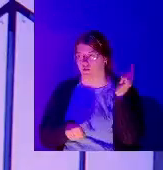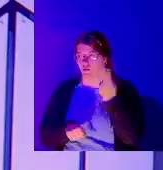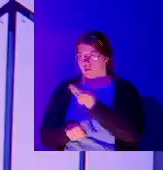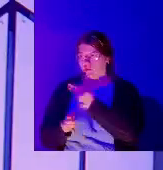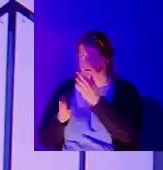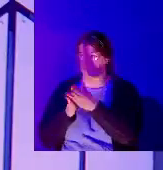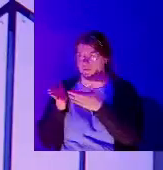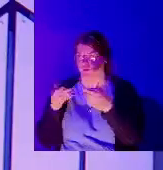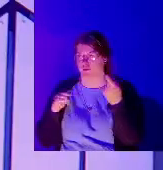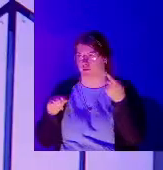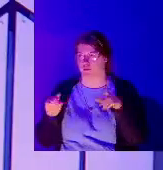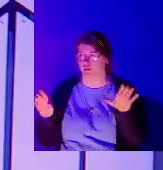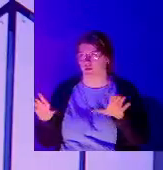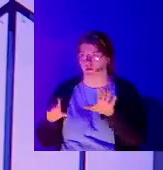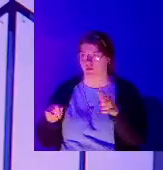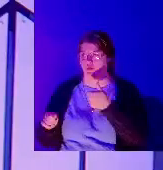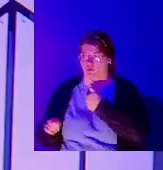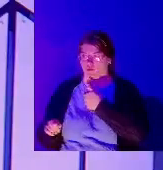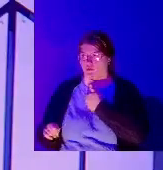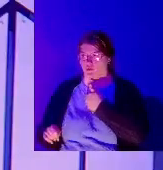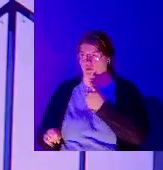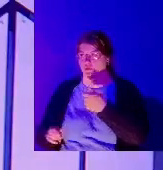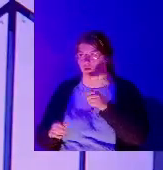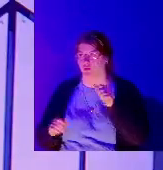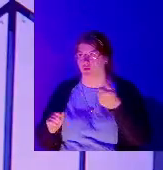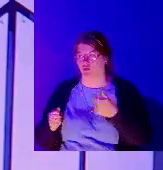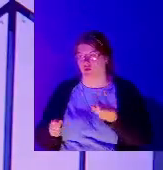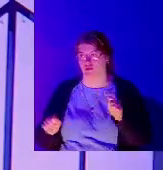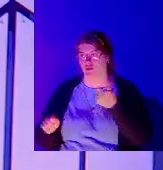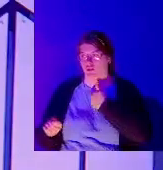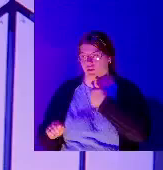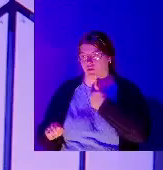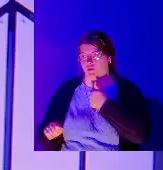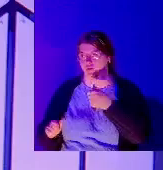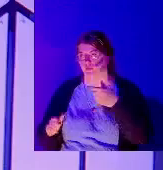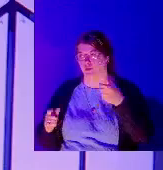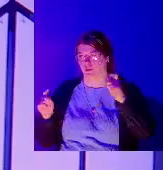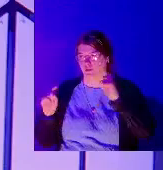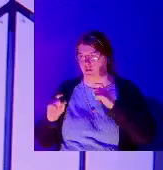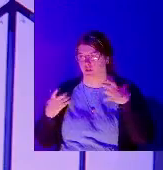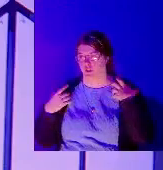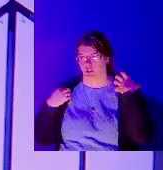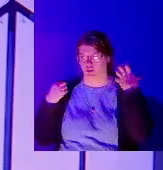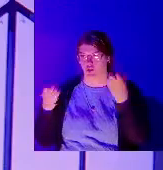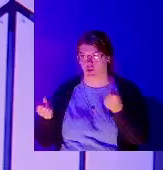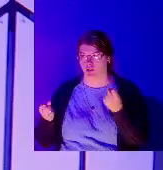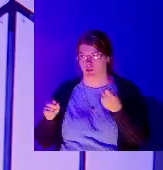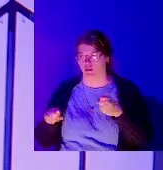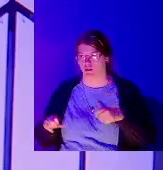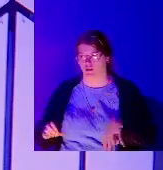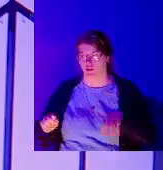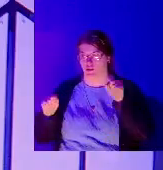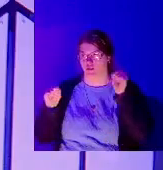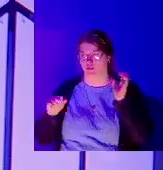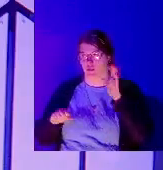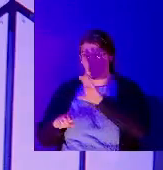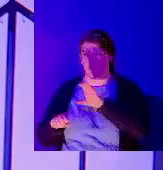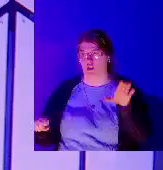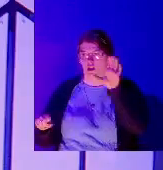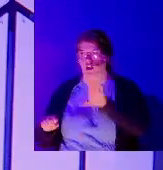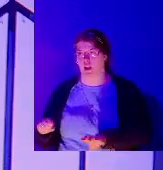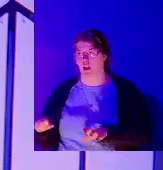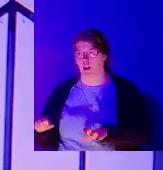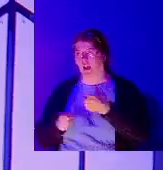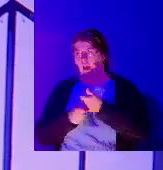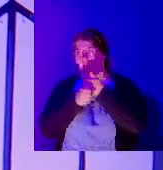that you would give us the strength to take up our cross and follow you, Lord God. Put on your armor, Father,